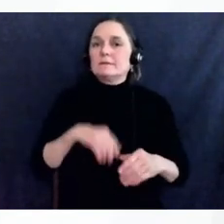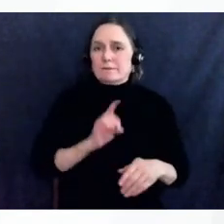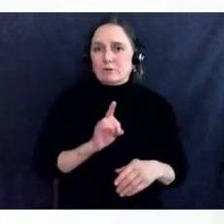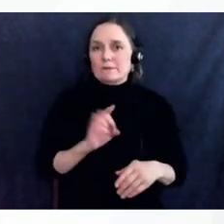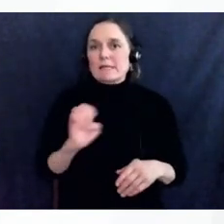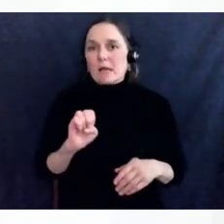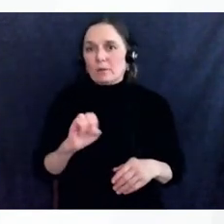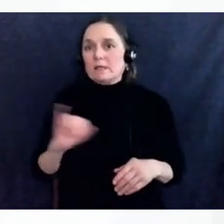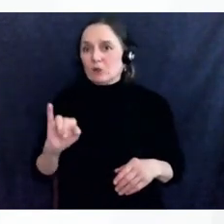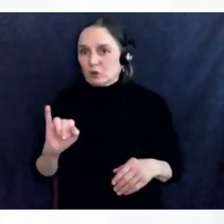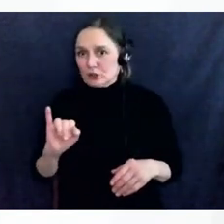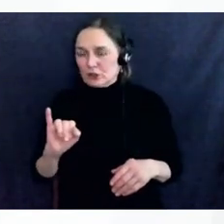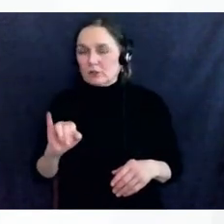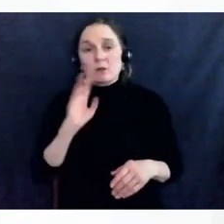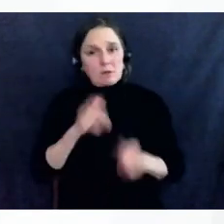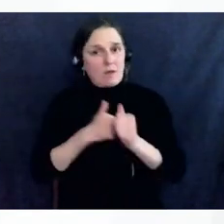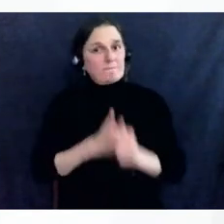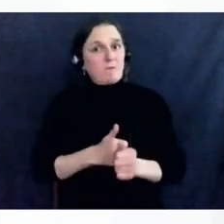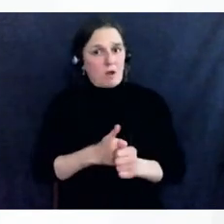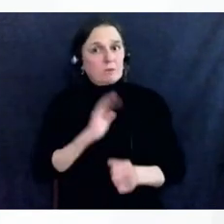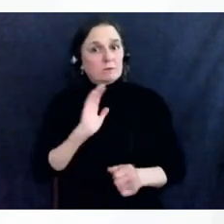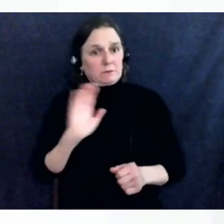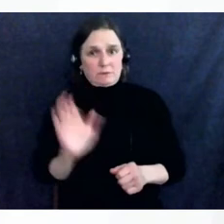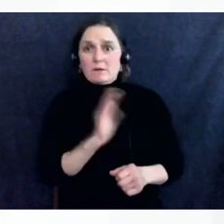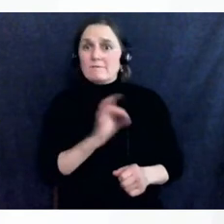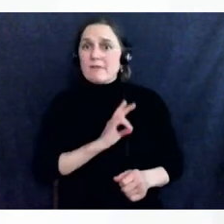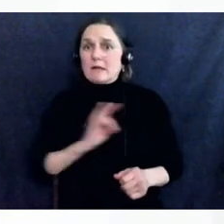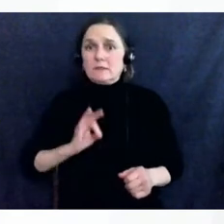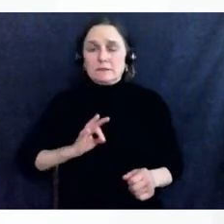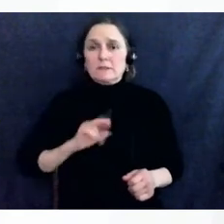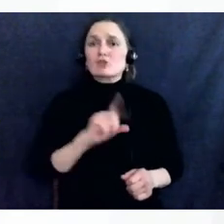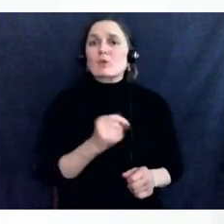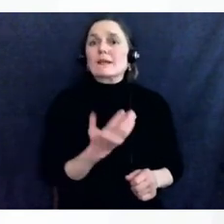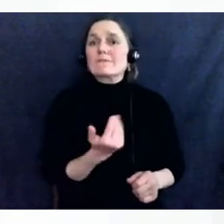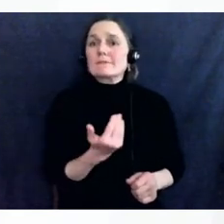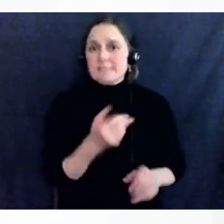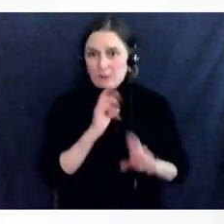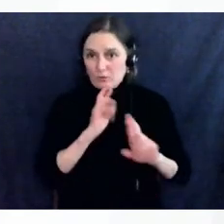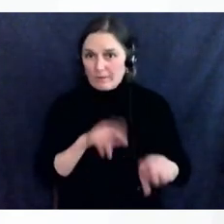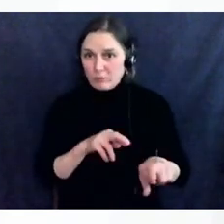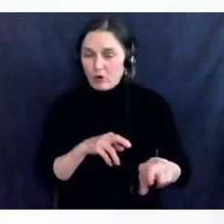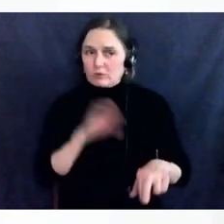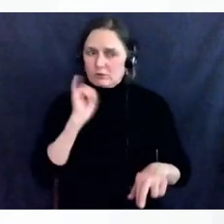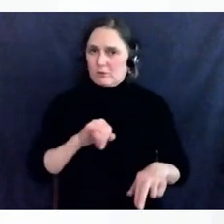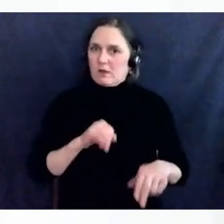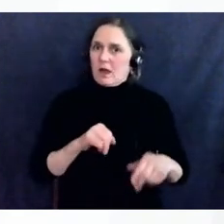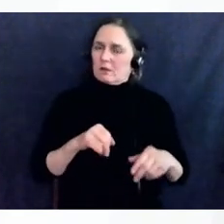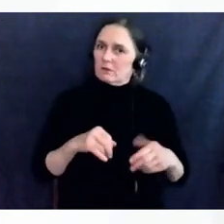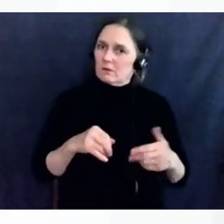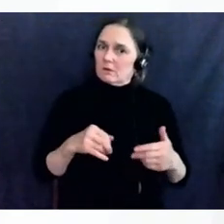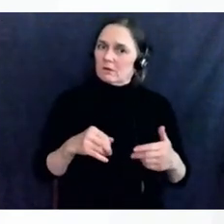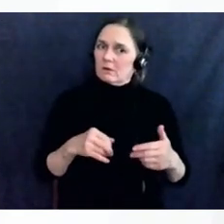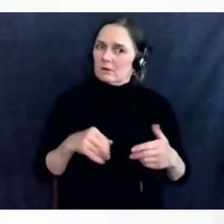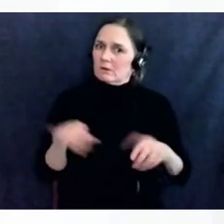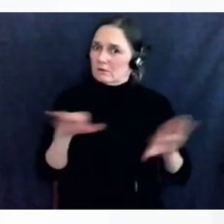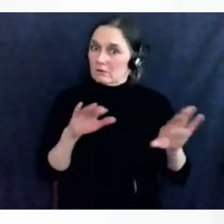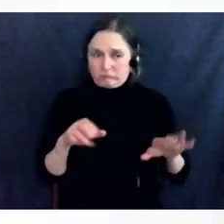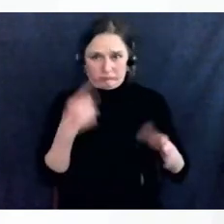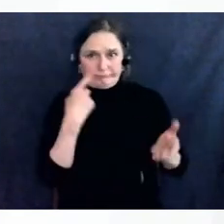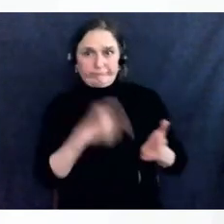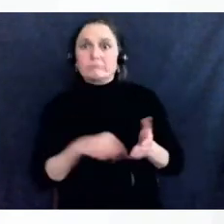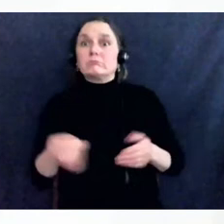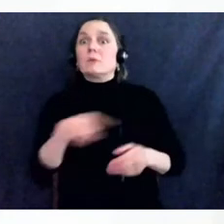recent Faculty 2050 report that recommends increased consideration of community engagement, outreach,